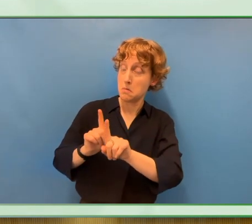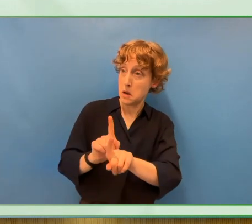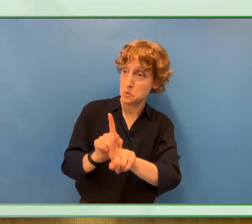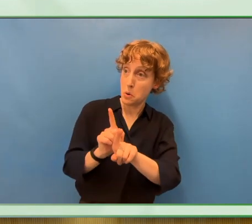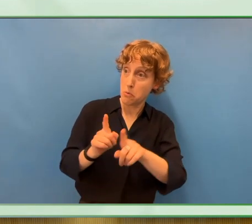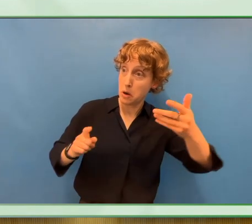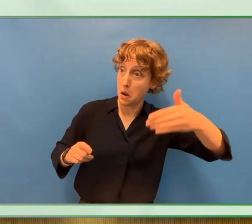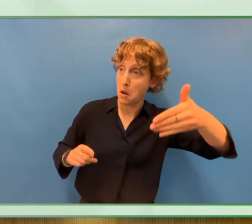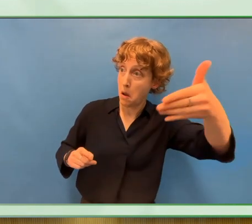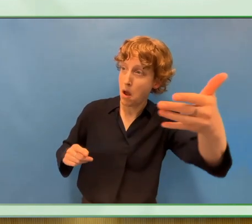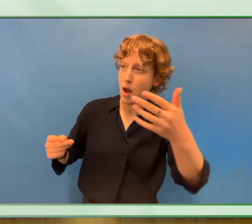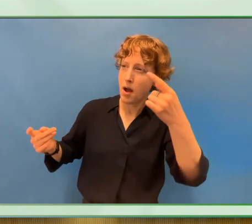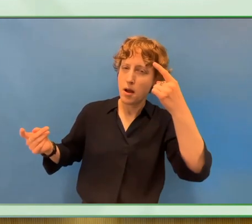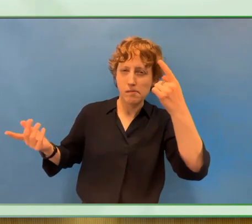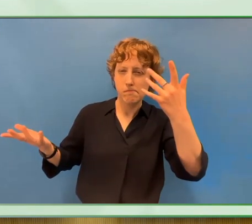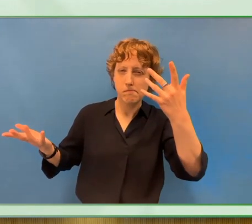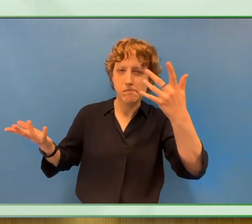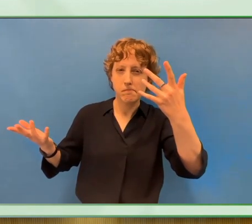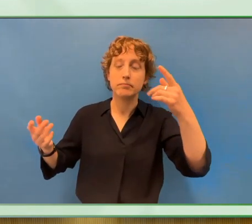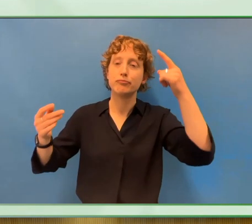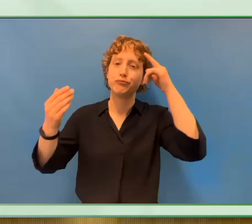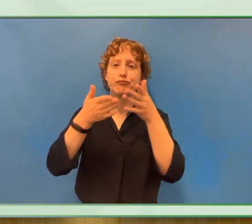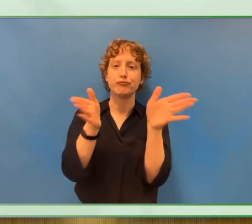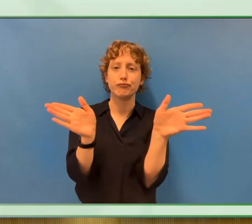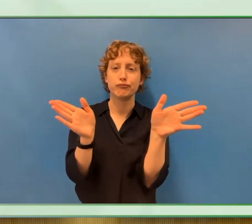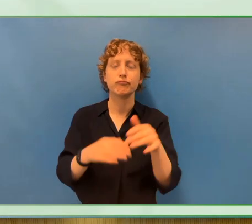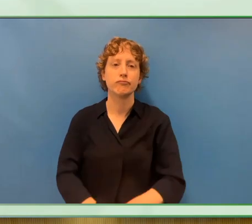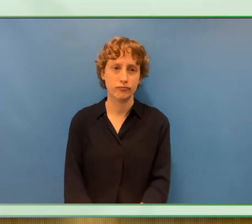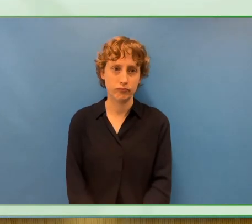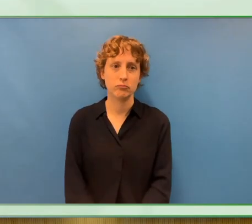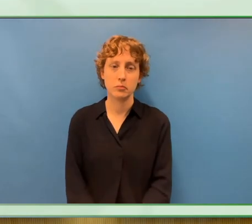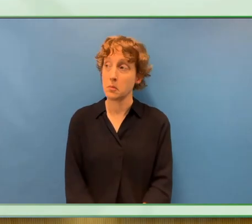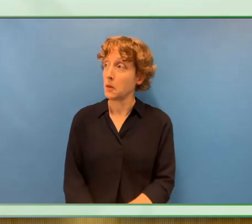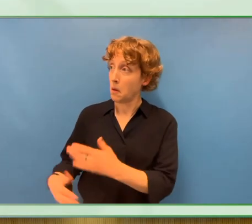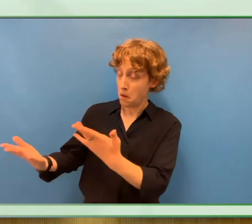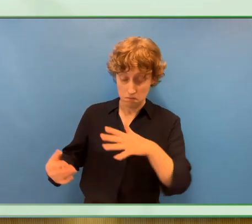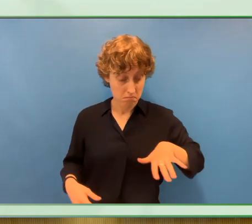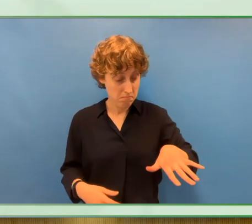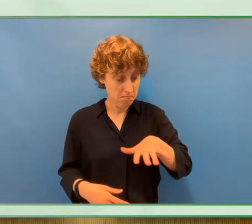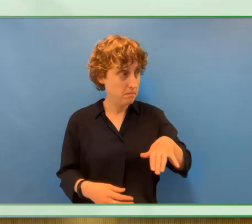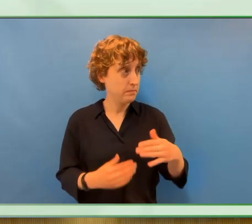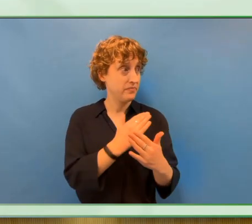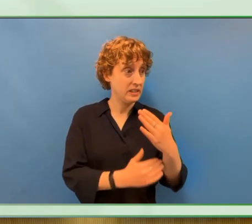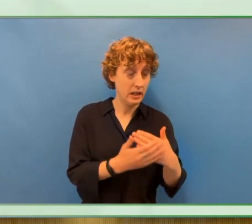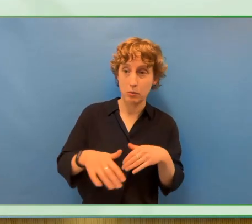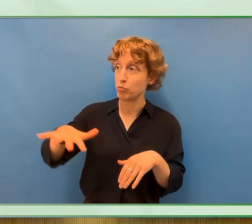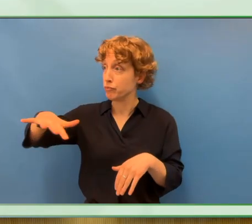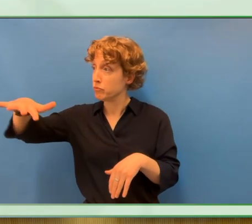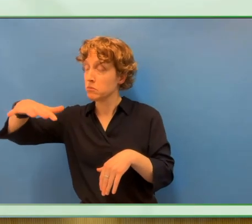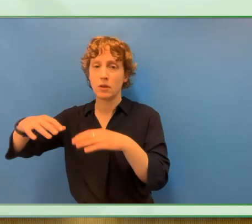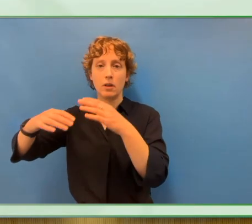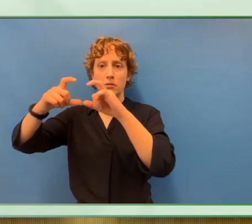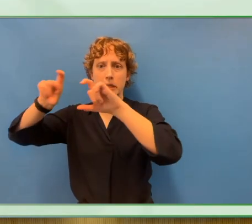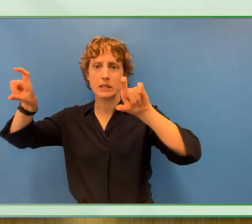So being just open to say we've got people with disabilities and people in business. And all too often we're talking about people with disabilities